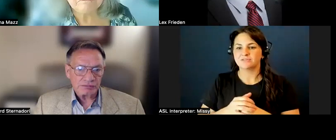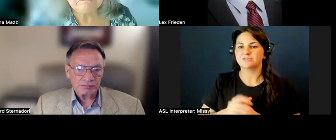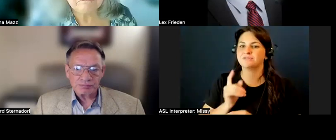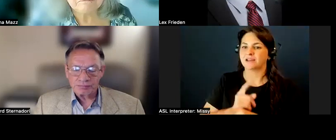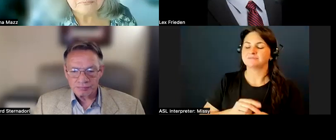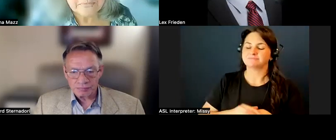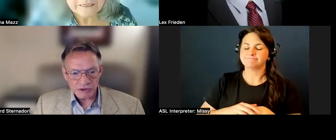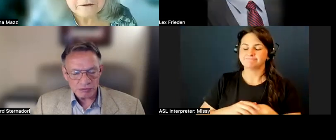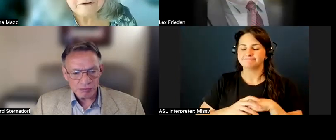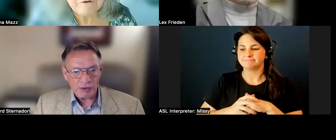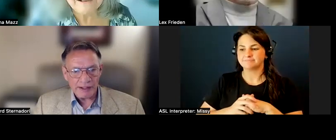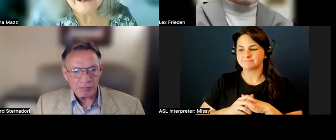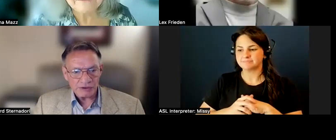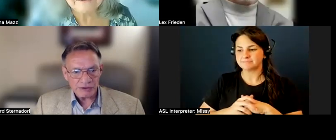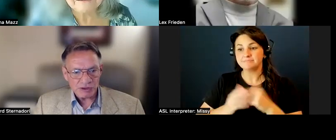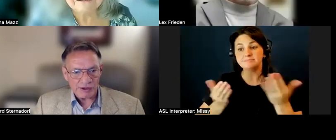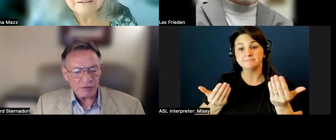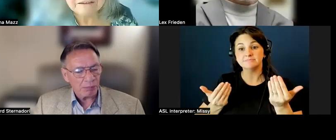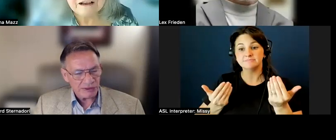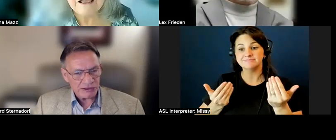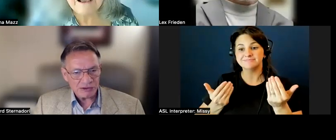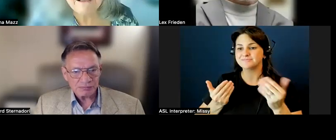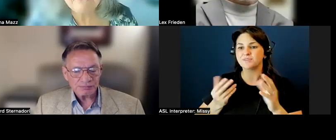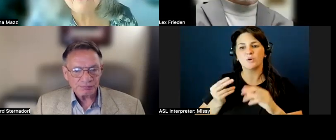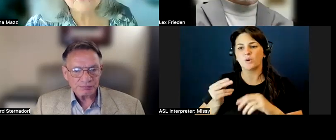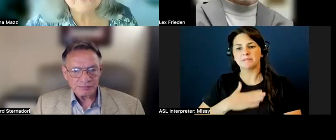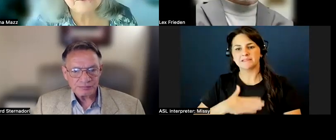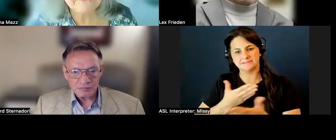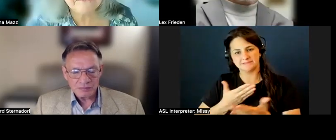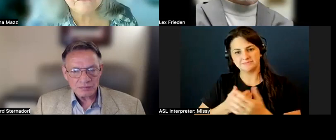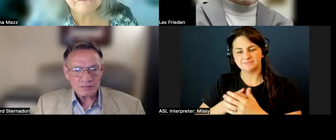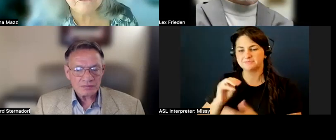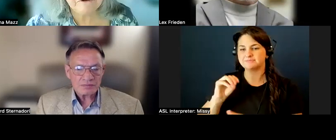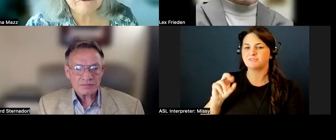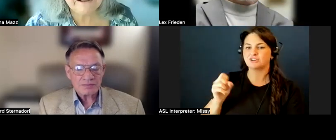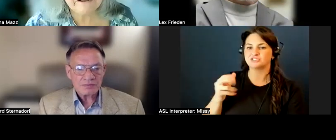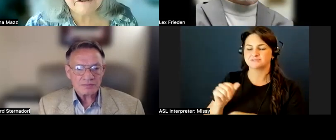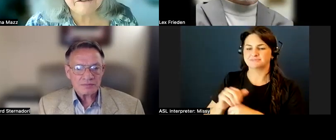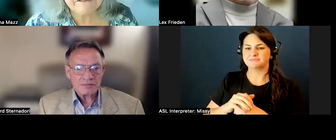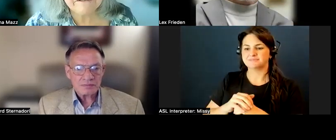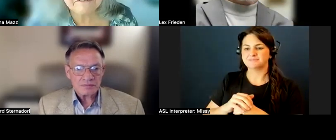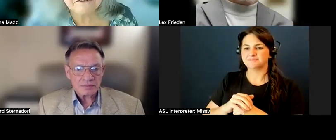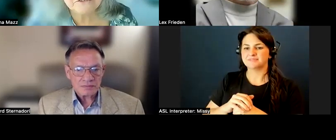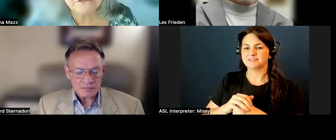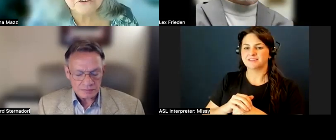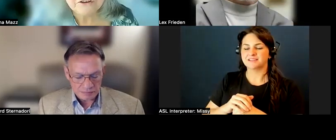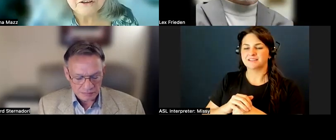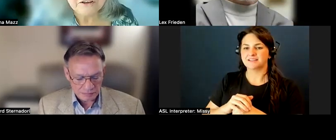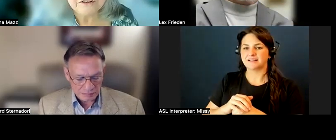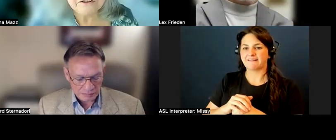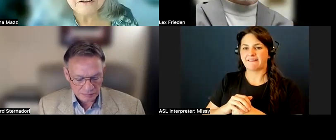think please go ahead. Go Marsha. ahead. No, please. I was just going to say to Robin, I think that